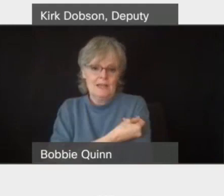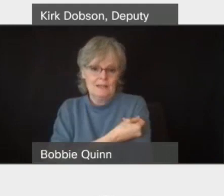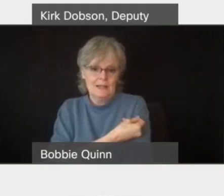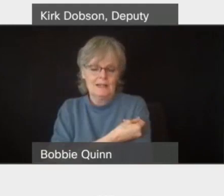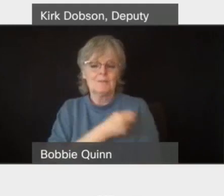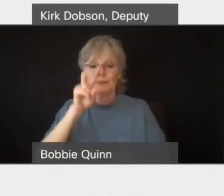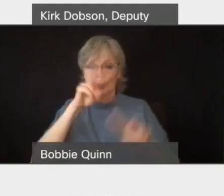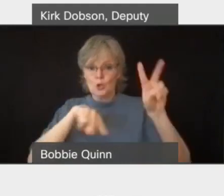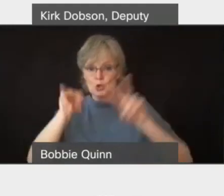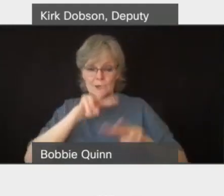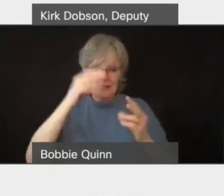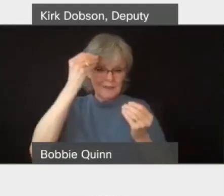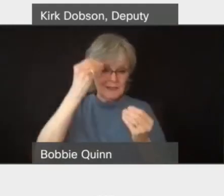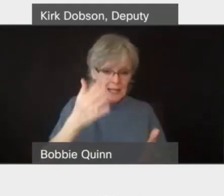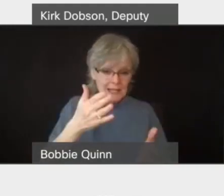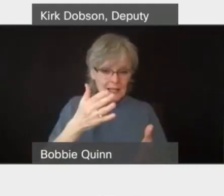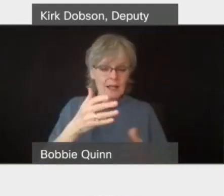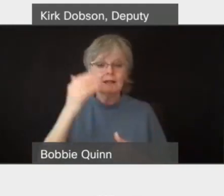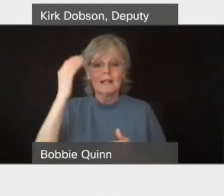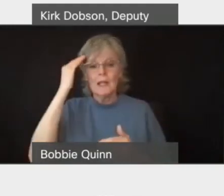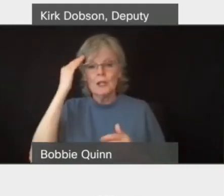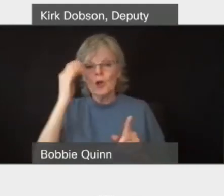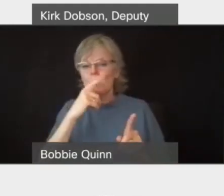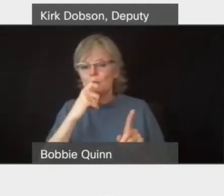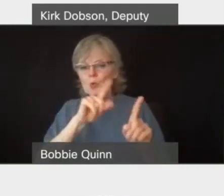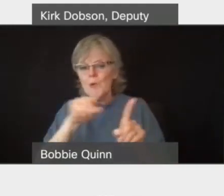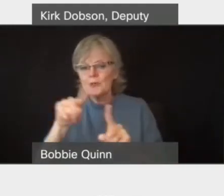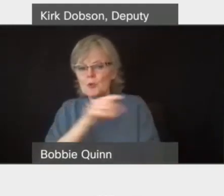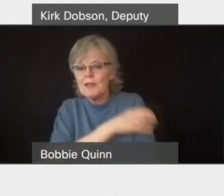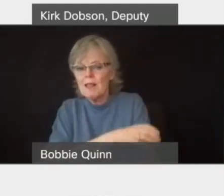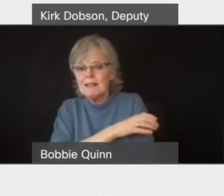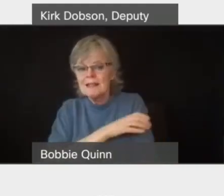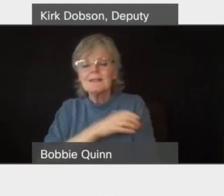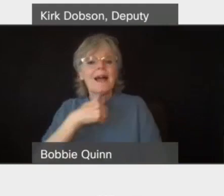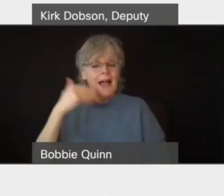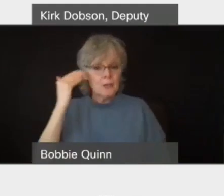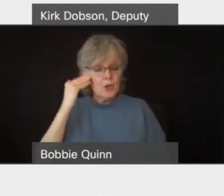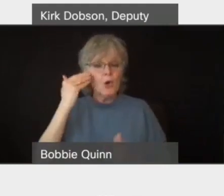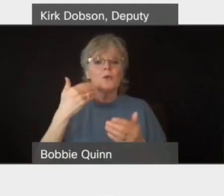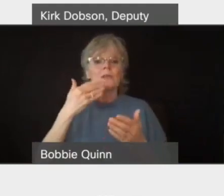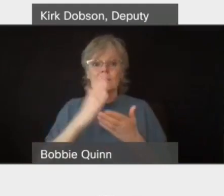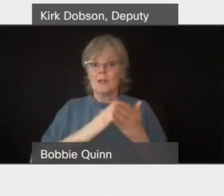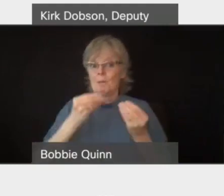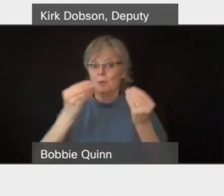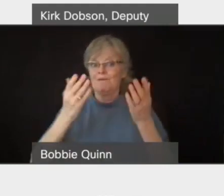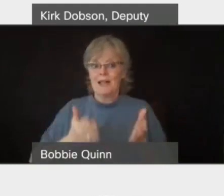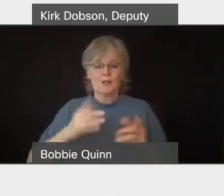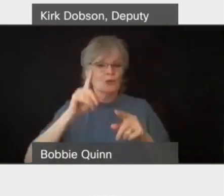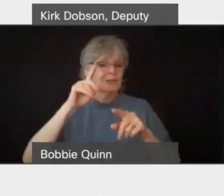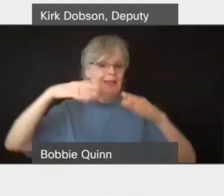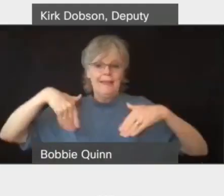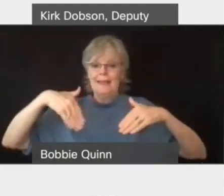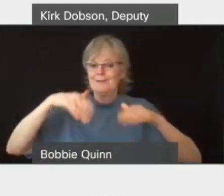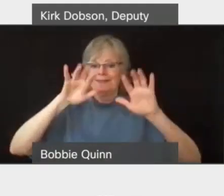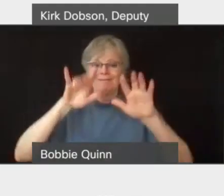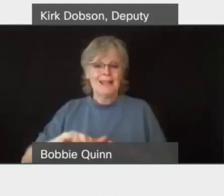at the data and knowing who was at some of the clinics recently, I know that there are providers who have not yet entered the data. So